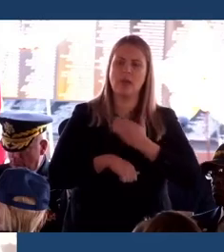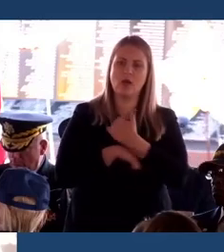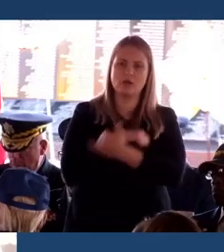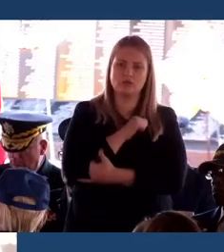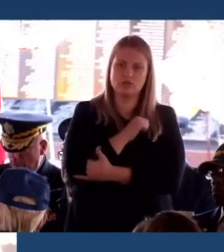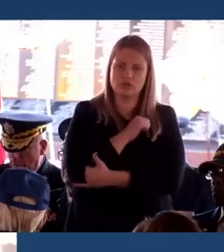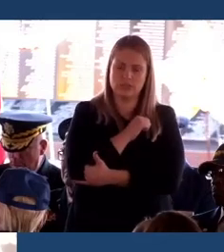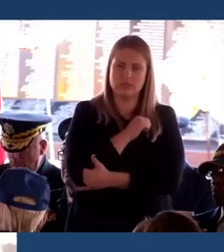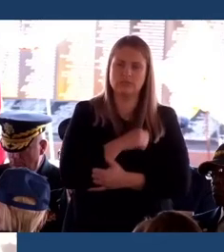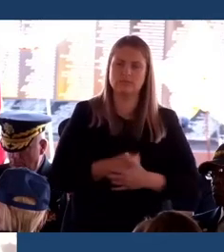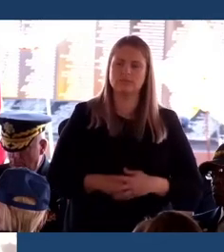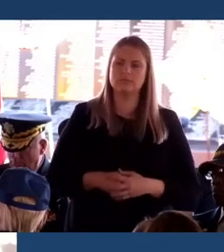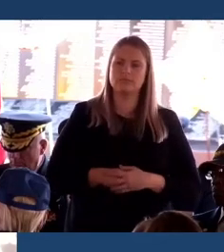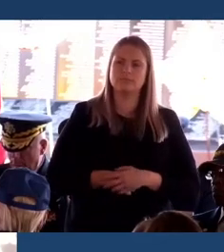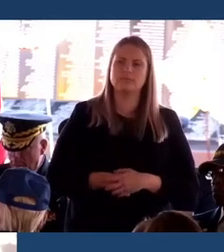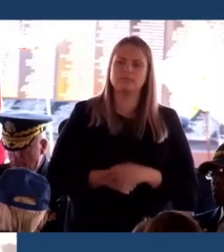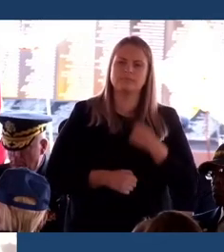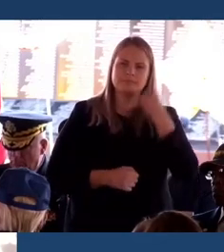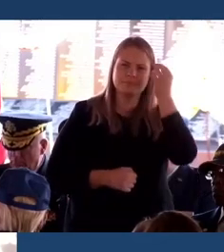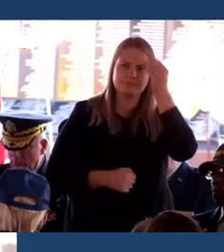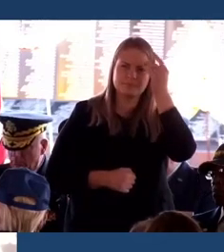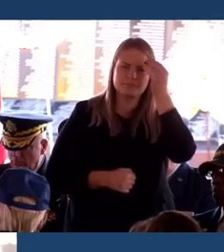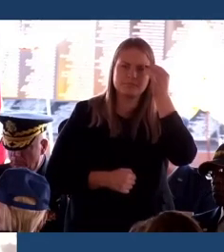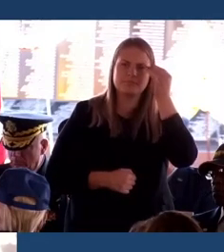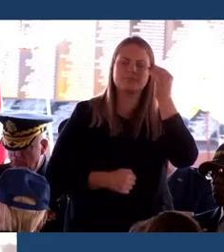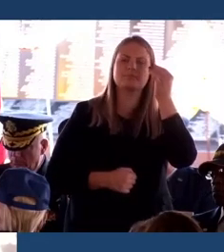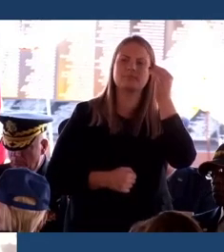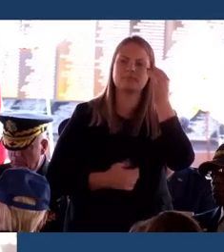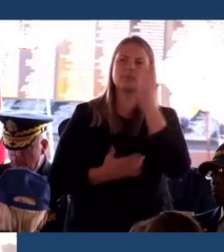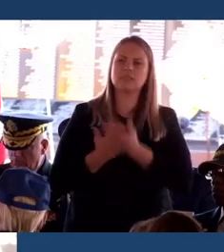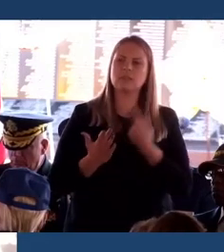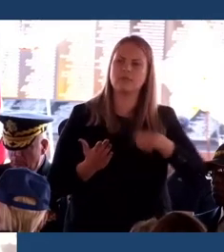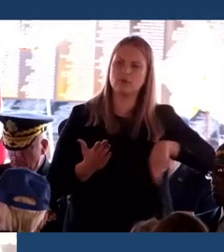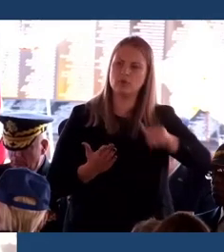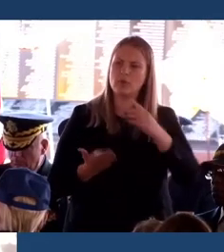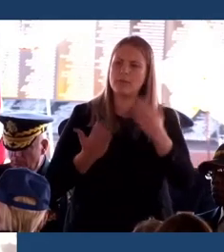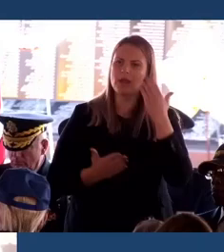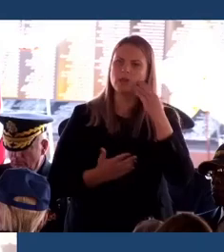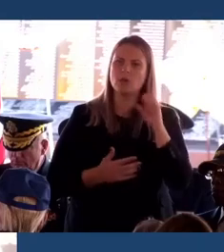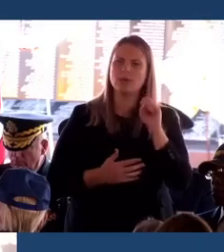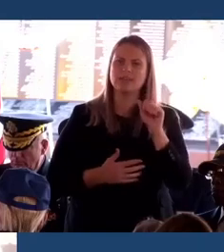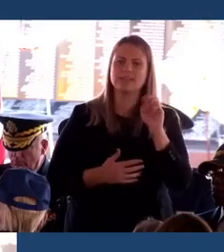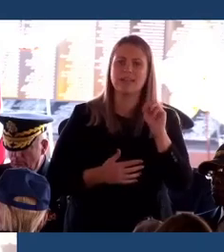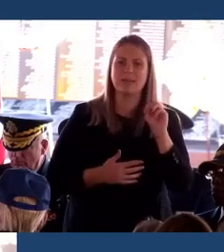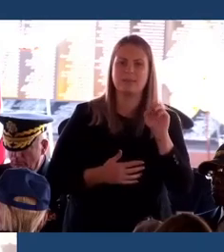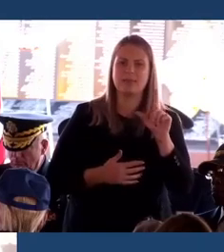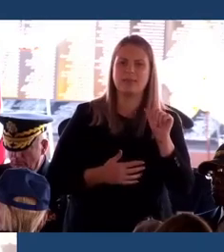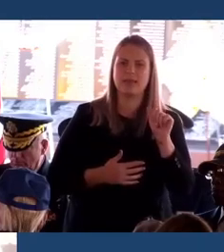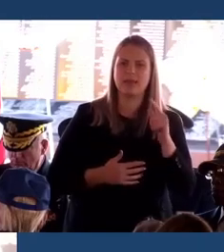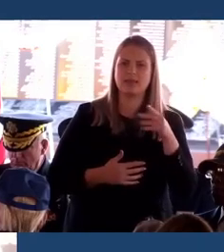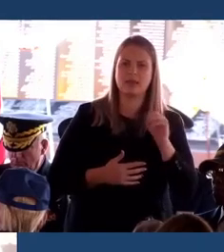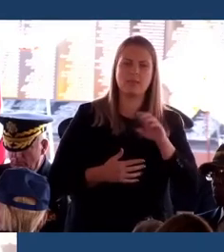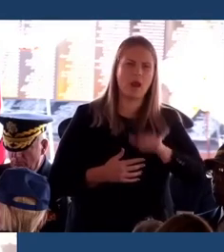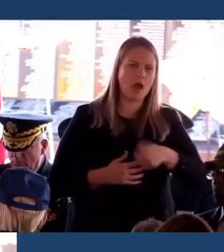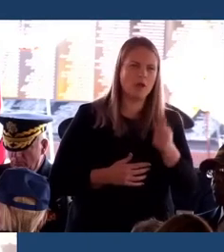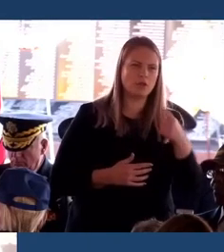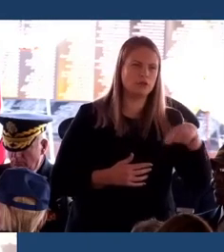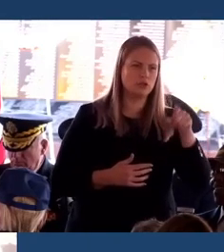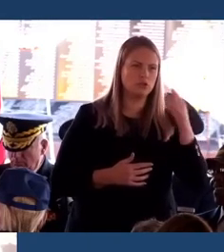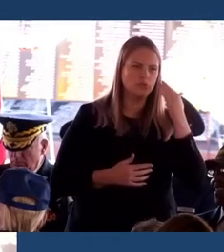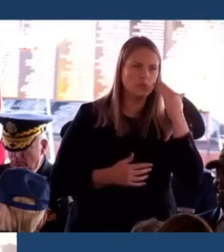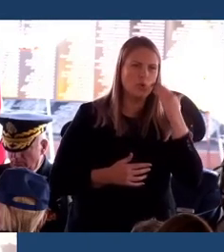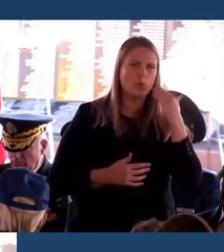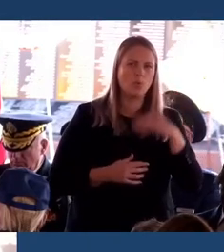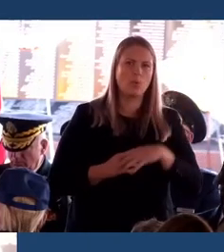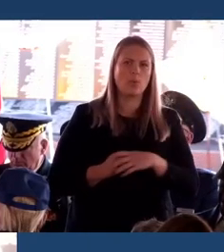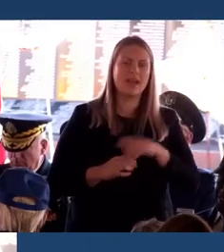country. And I thought about the fact that some of you may know, Sam Latham and others, that you know, in